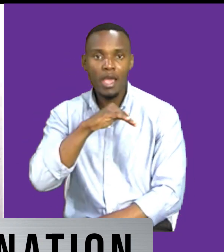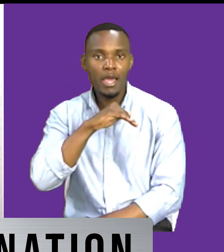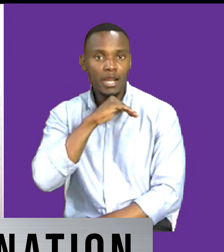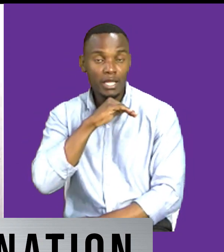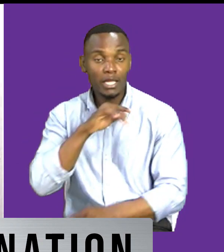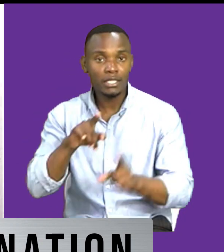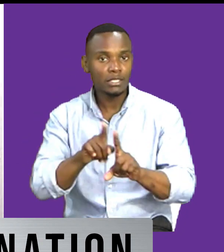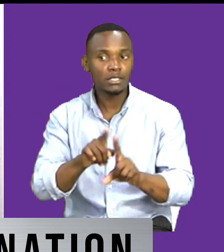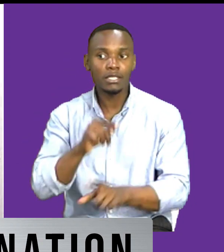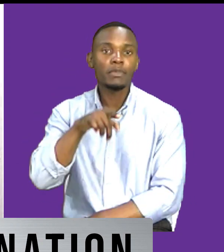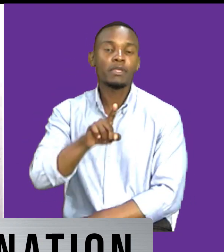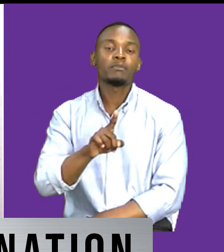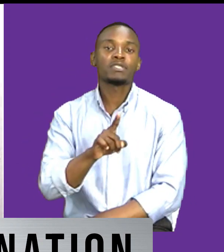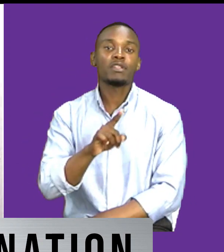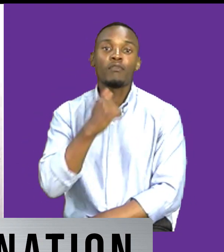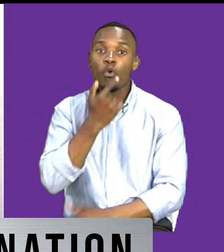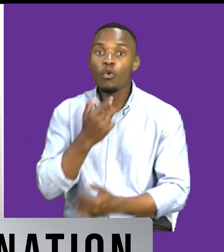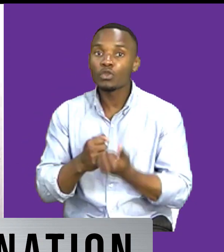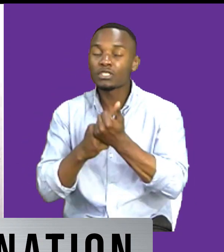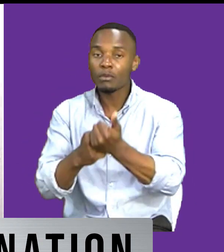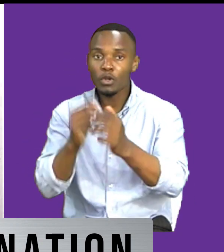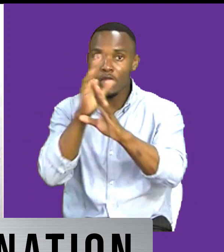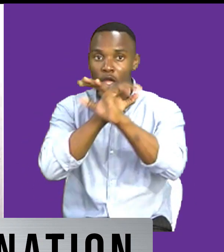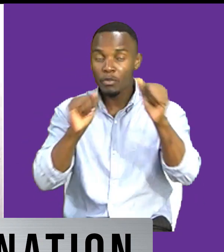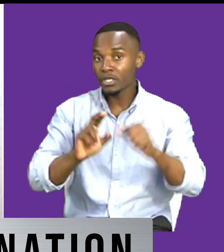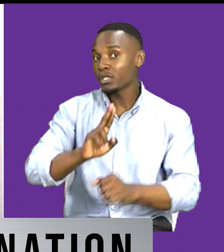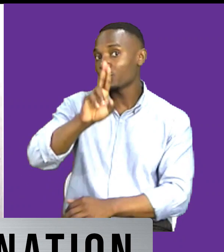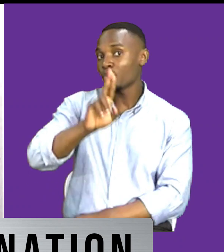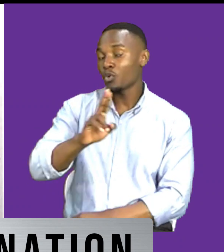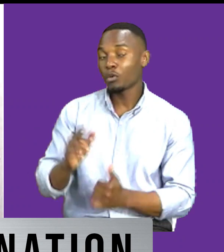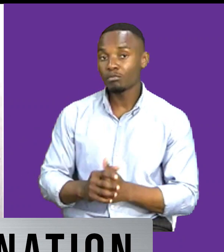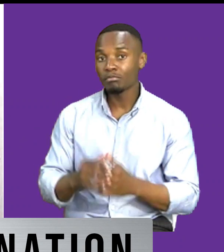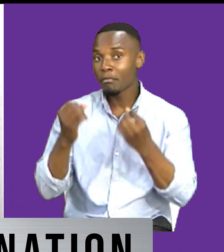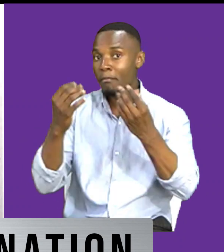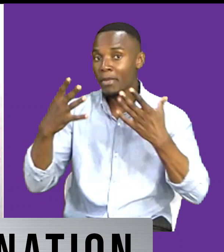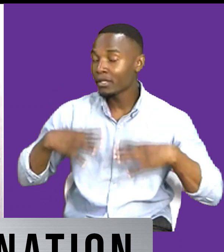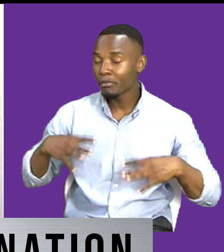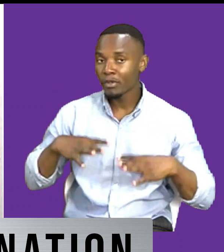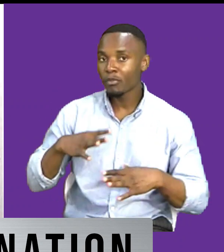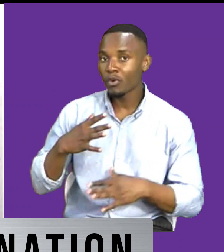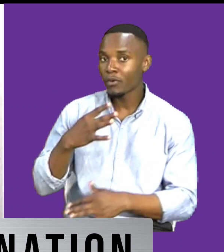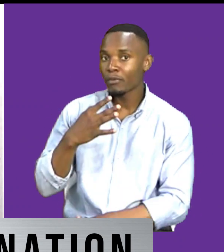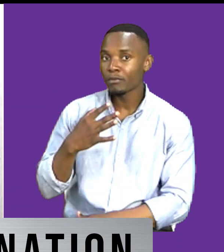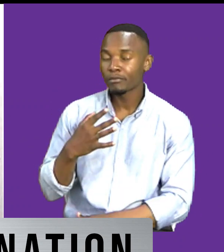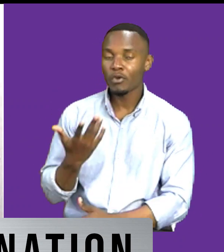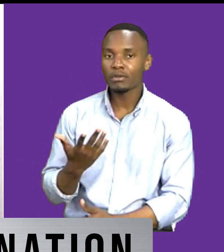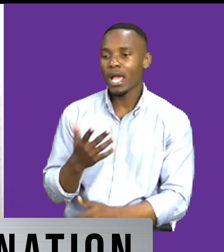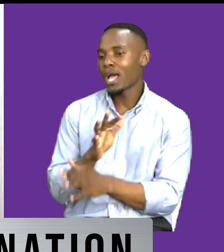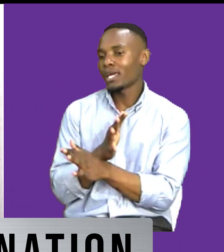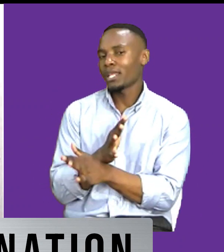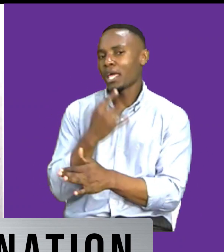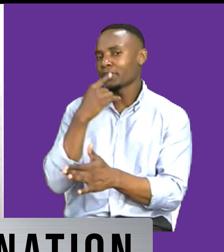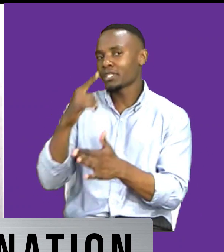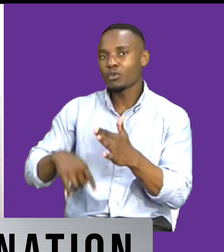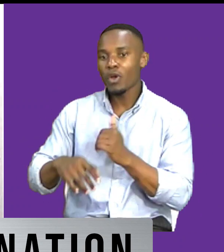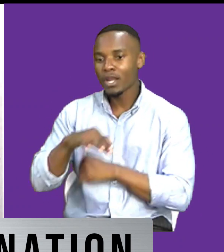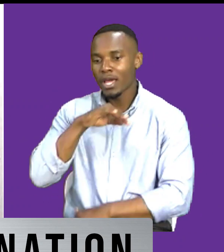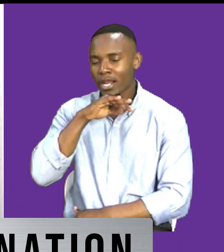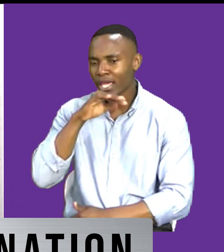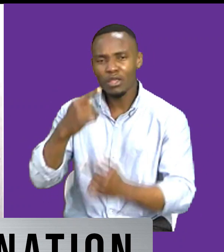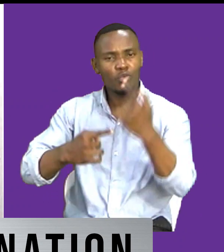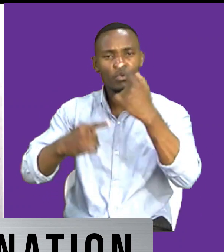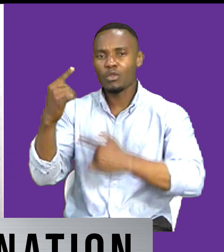was the president. Government, yes. Many people stayed back and relaxed and said this thing is already